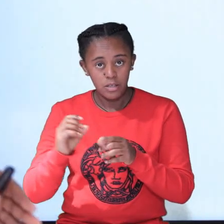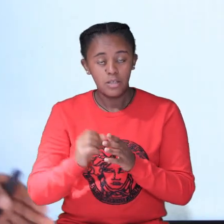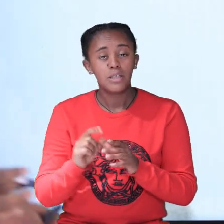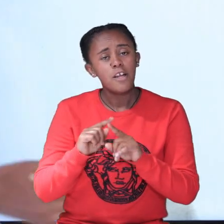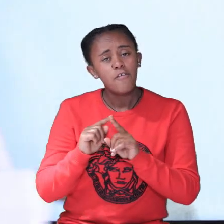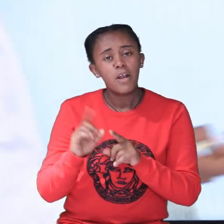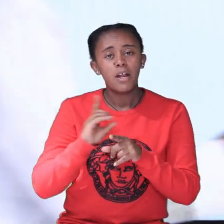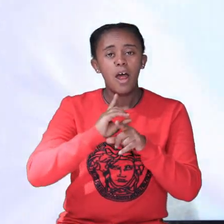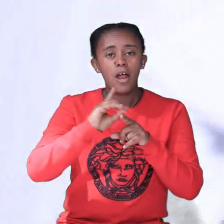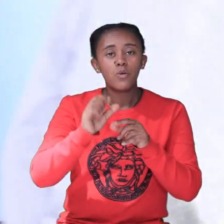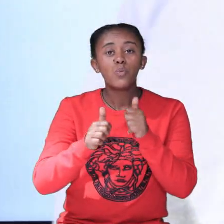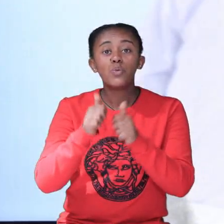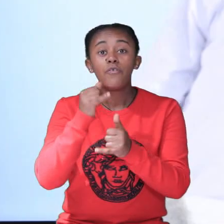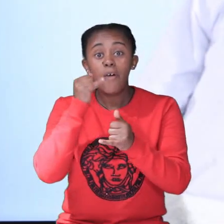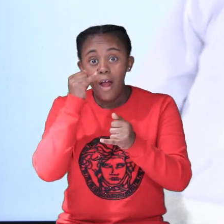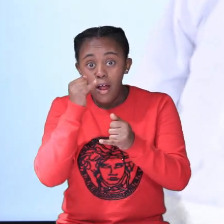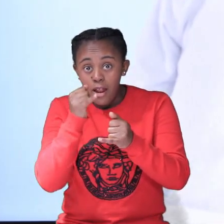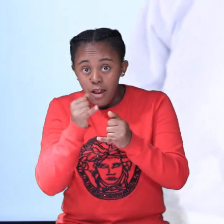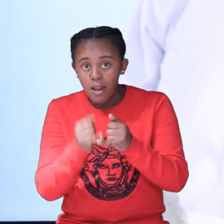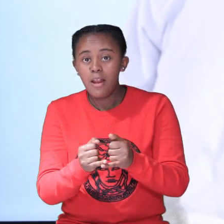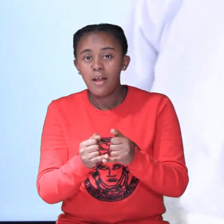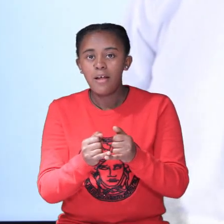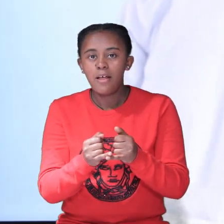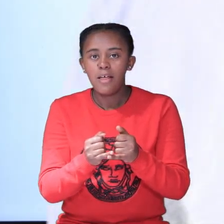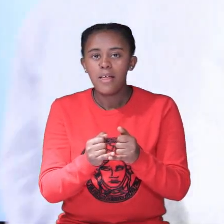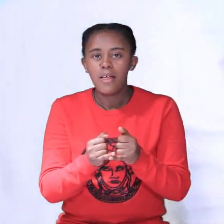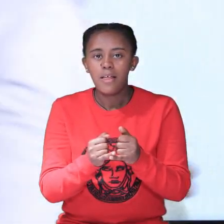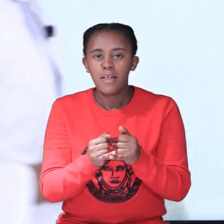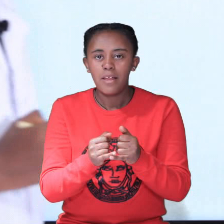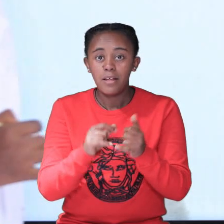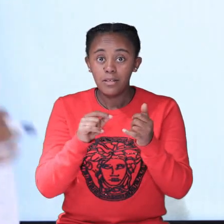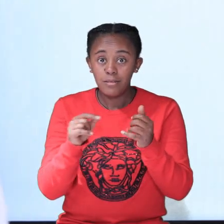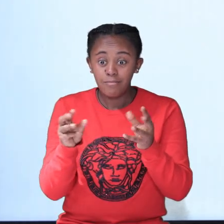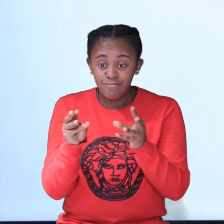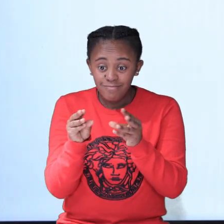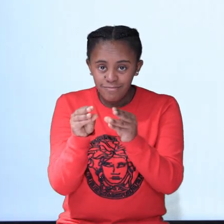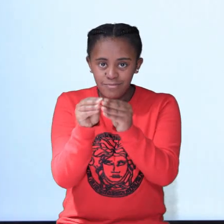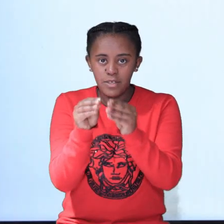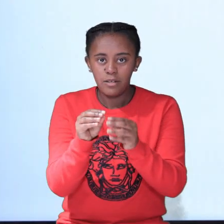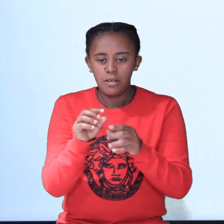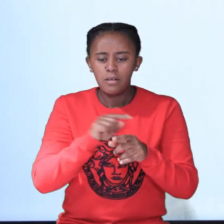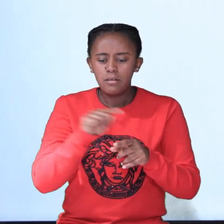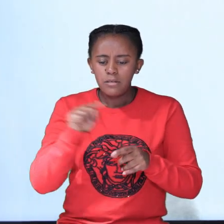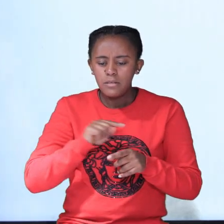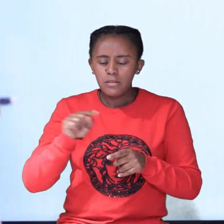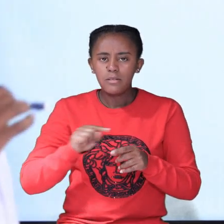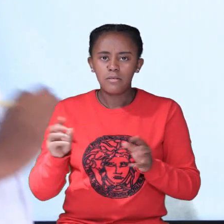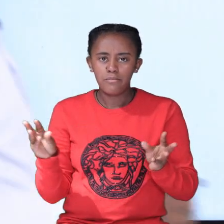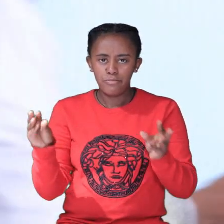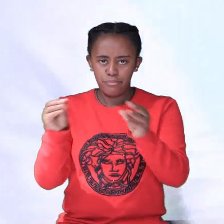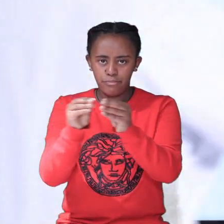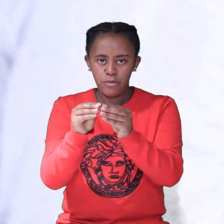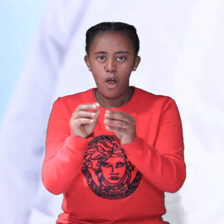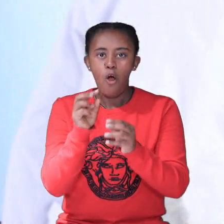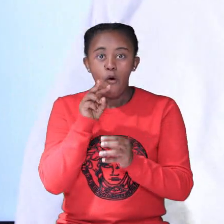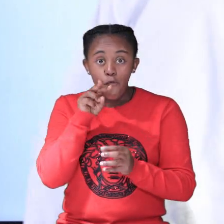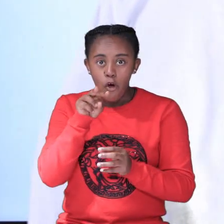different directions, which finally meet at a specific point. This specific point is called a